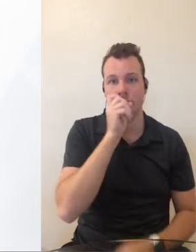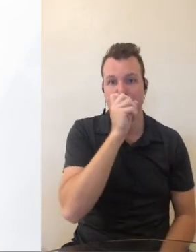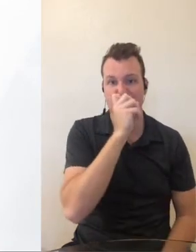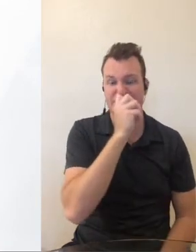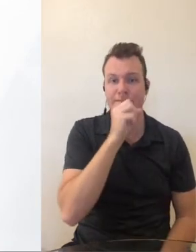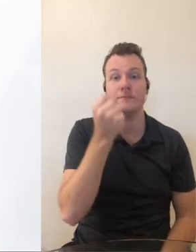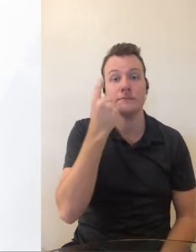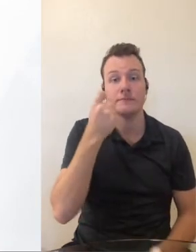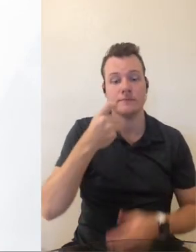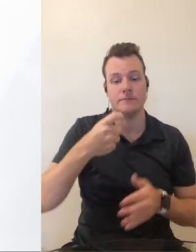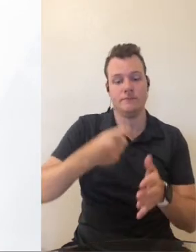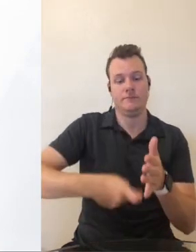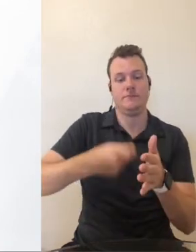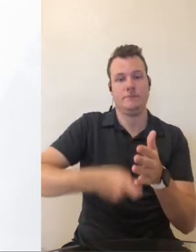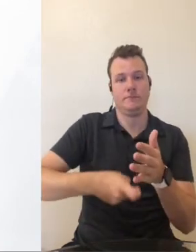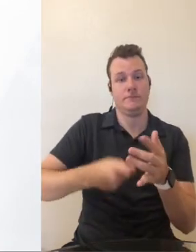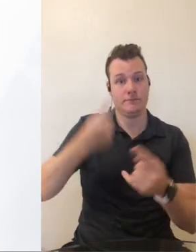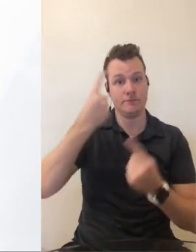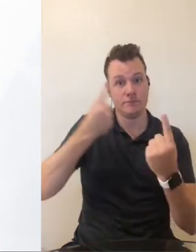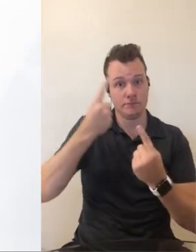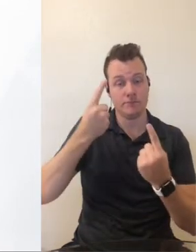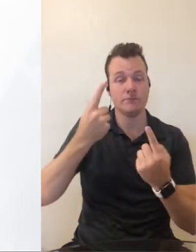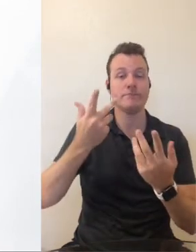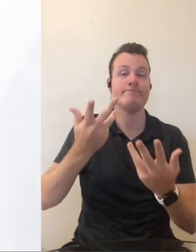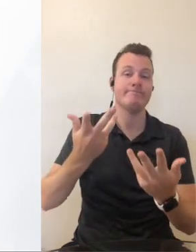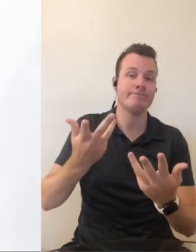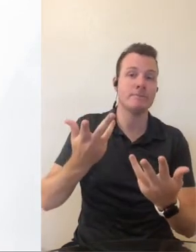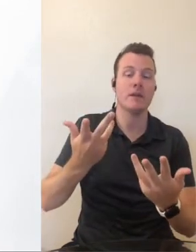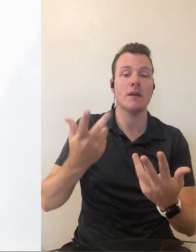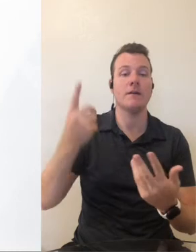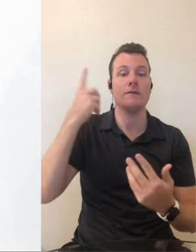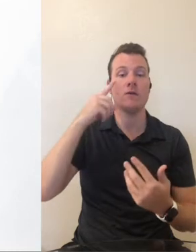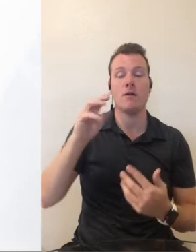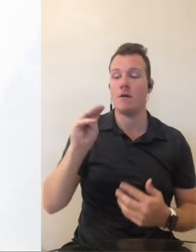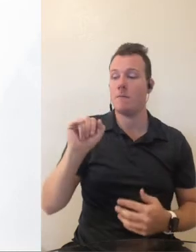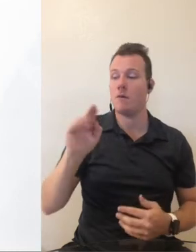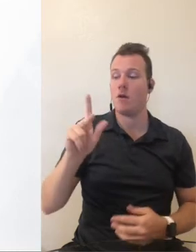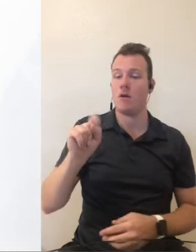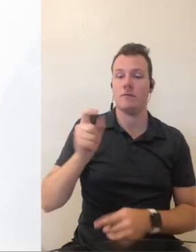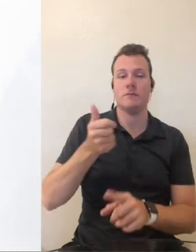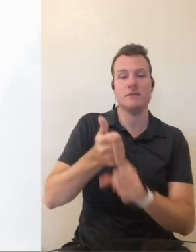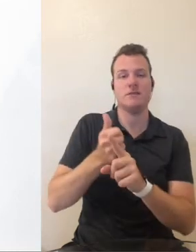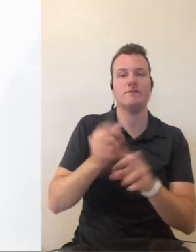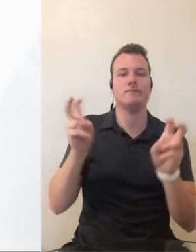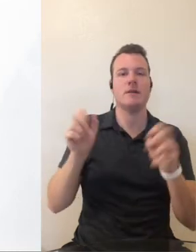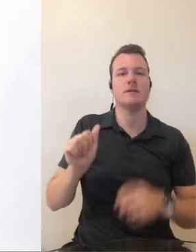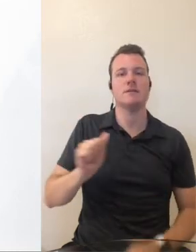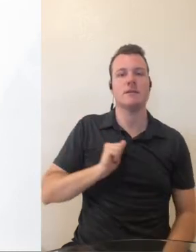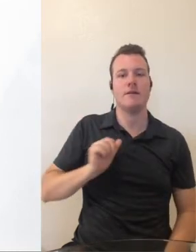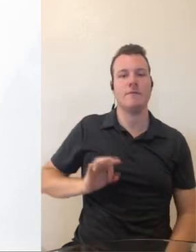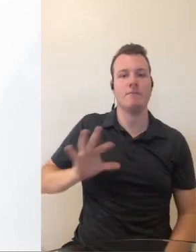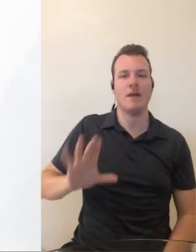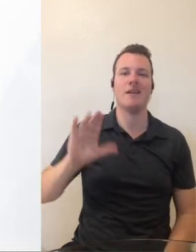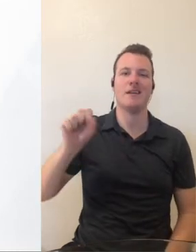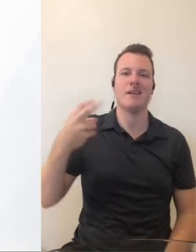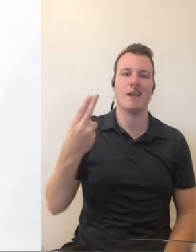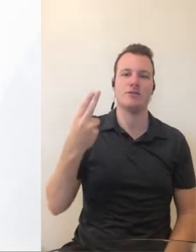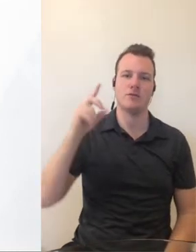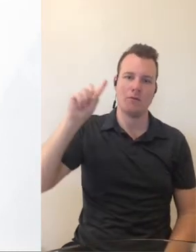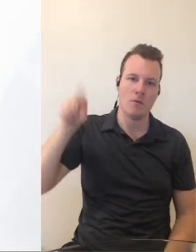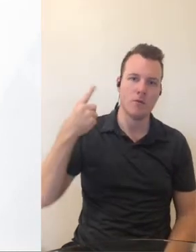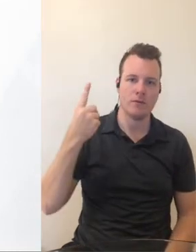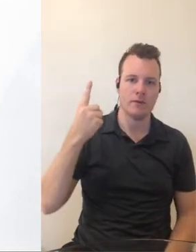when I talk about this pricing, we're talking about it, if you will, in a market that is a self-payer, or essentially a cash